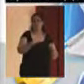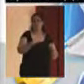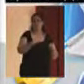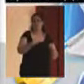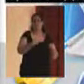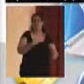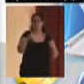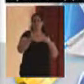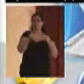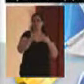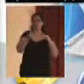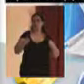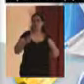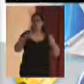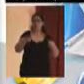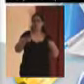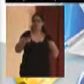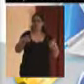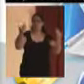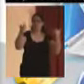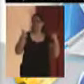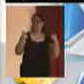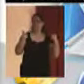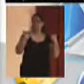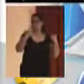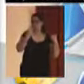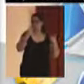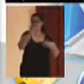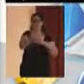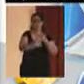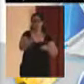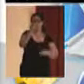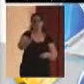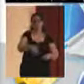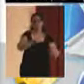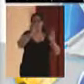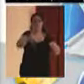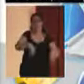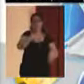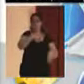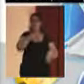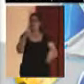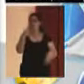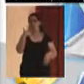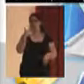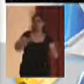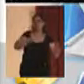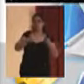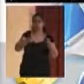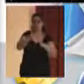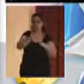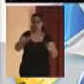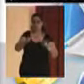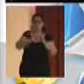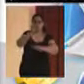should establish systems that protection systems that make the users responsible, so that if